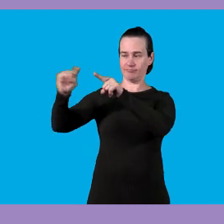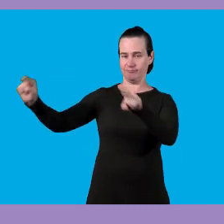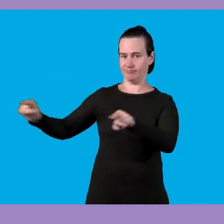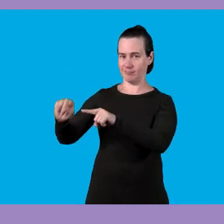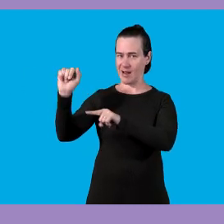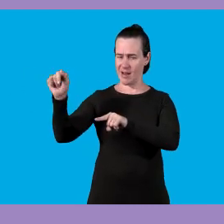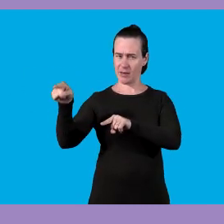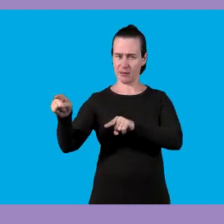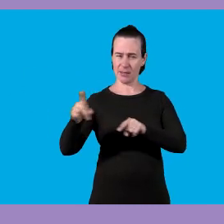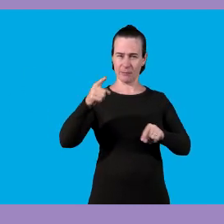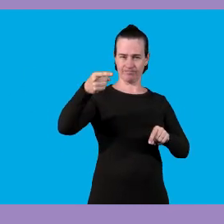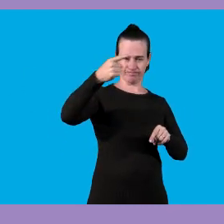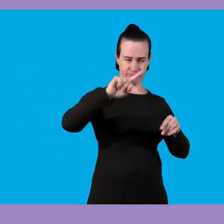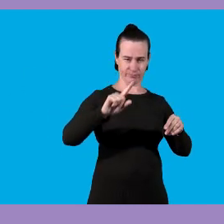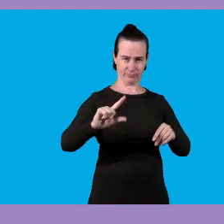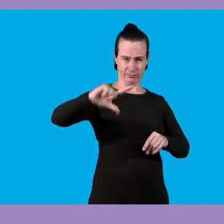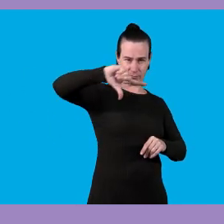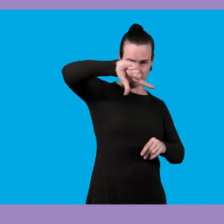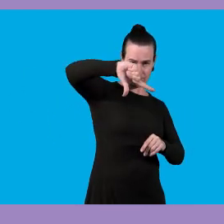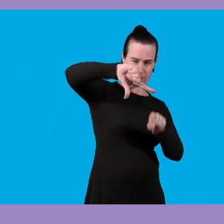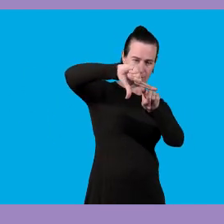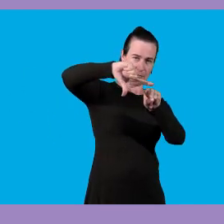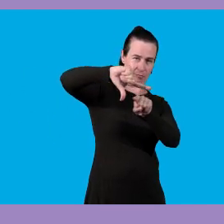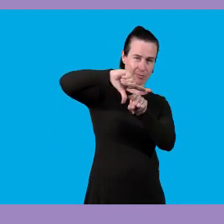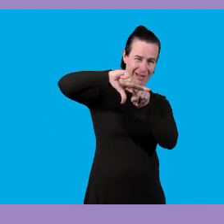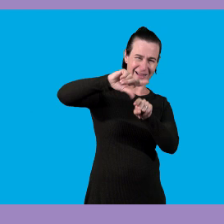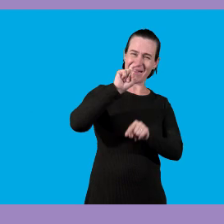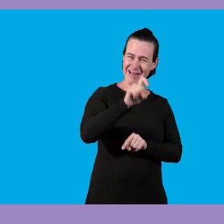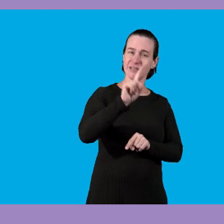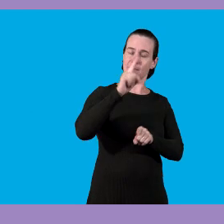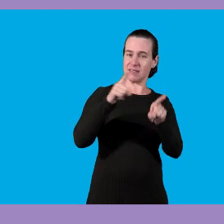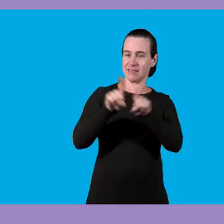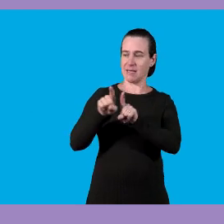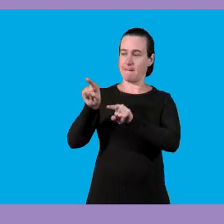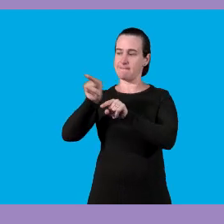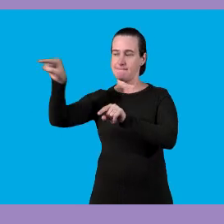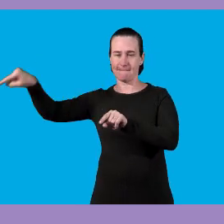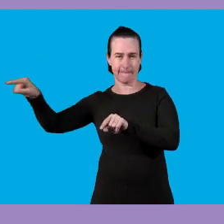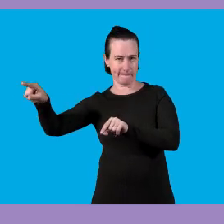angle X would correspond with angle B, and angle